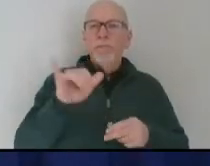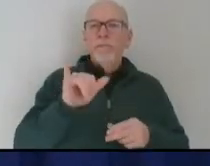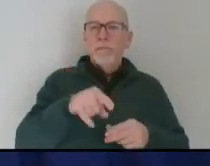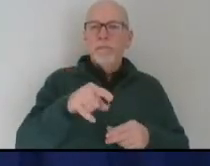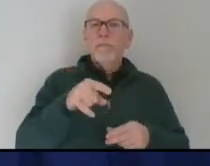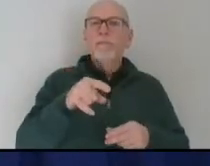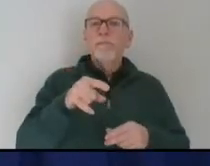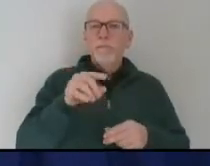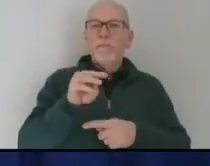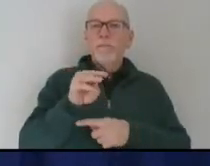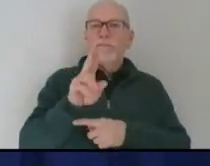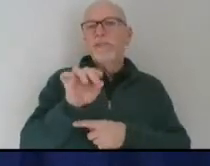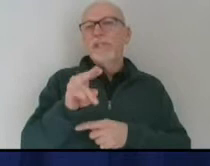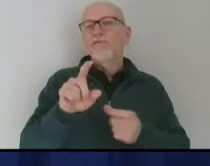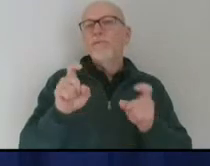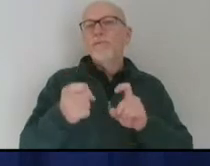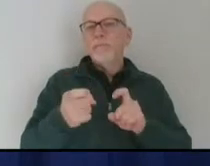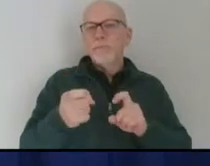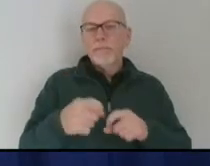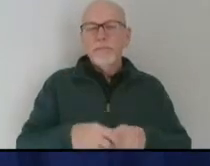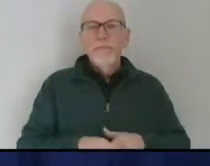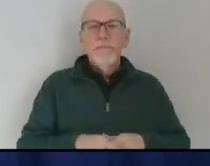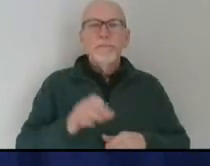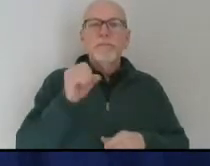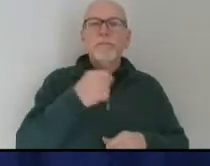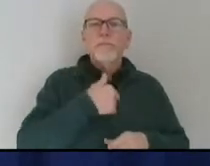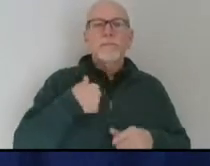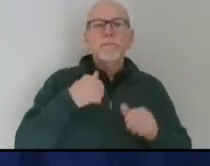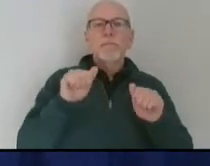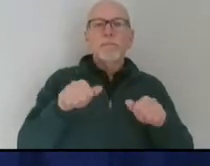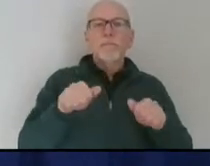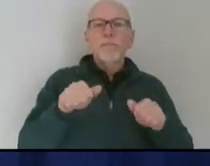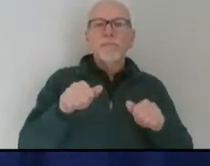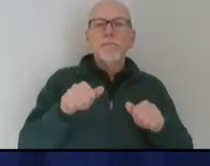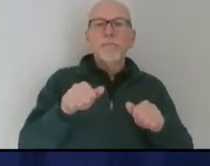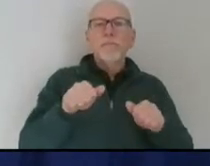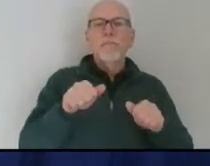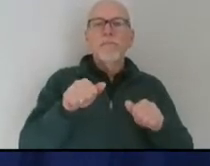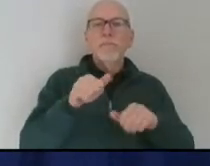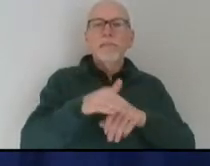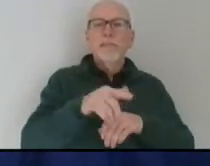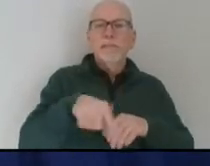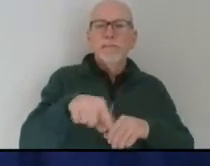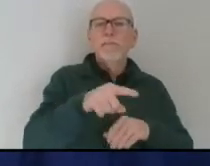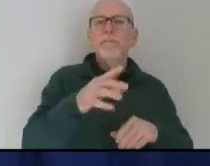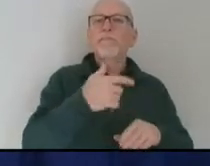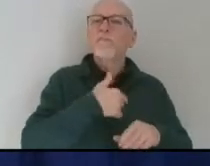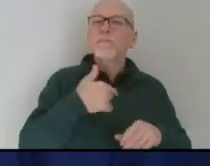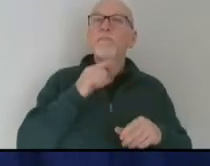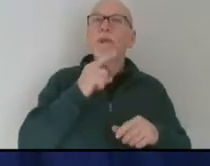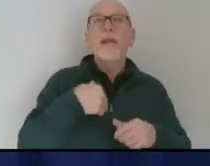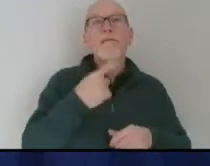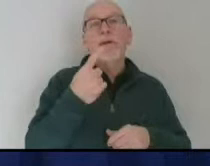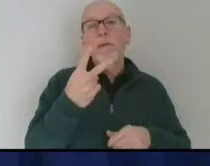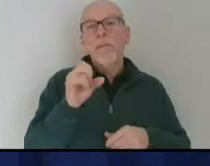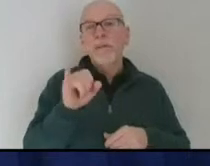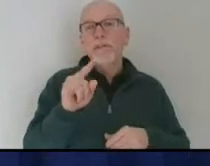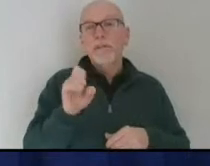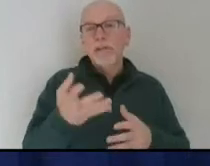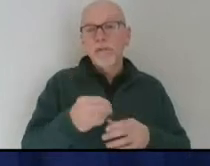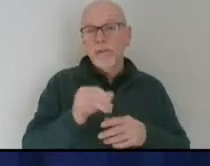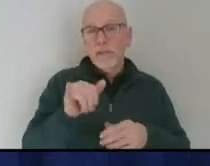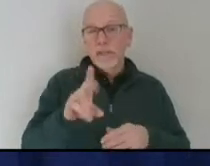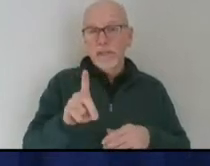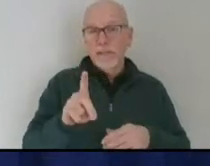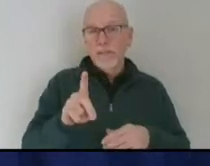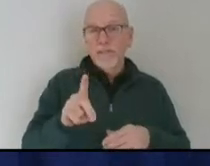this mutation or a different mutation. And so we can selectively send those off. There are a couple of sites here in the state of Indiana